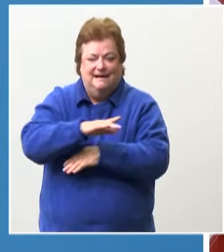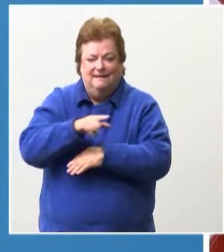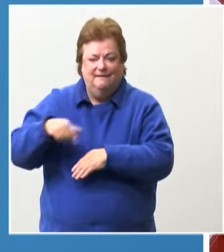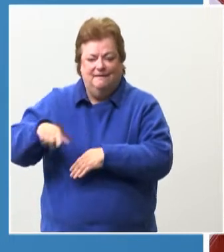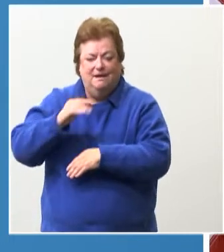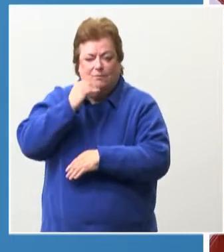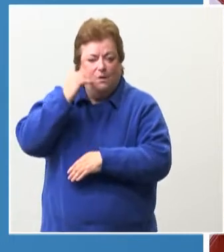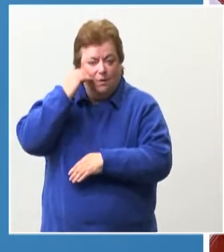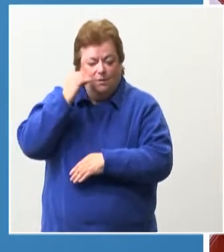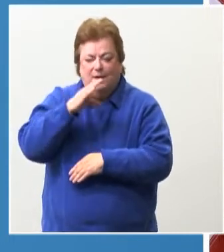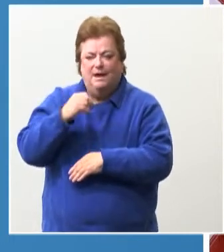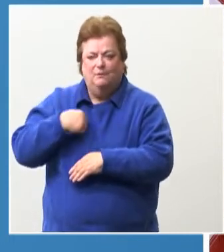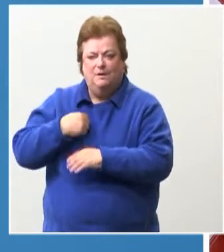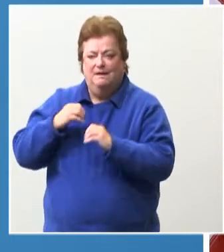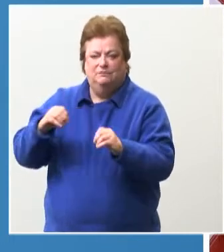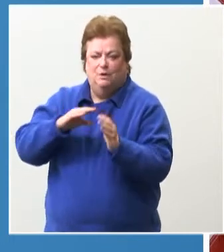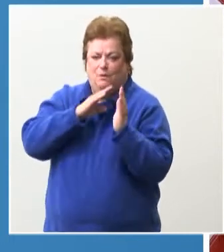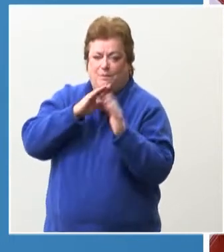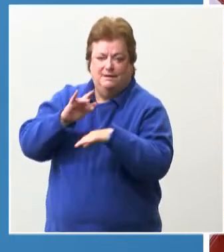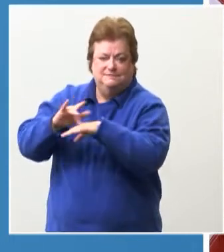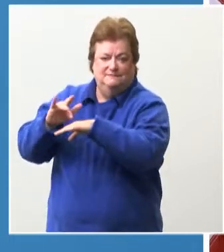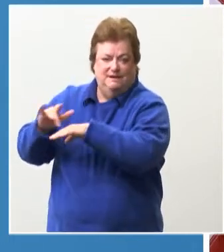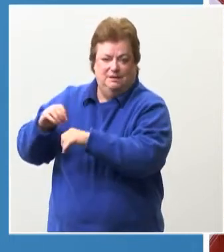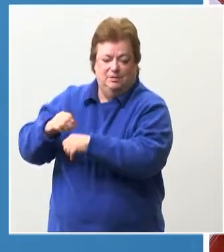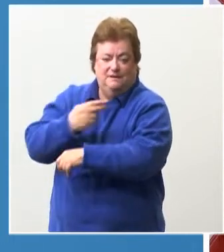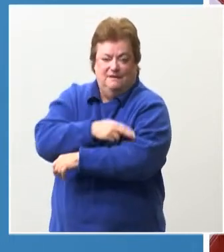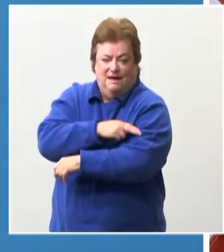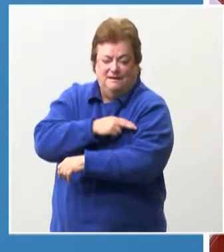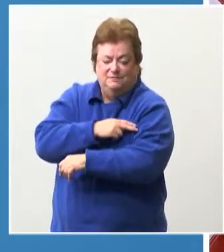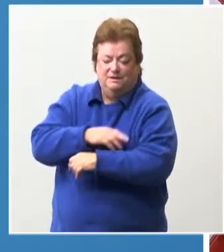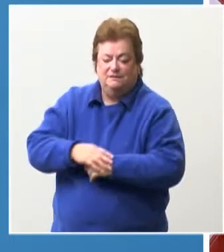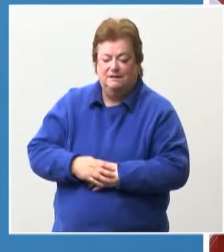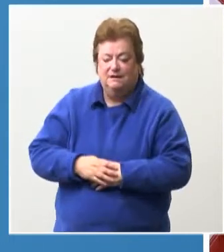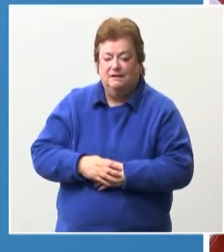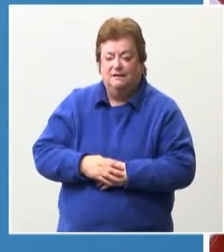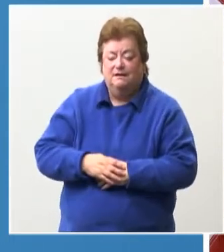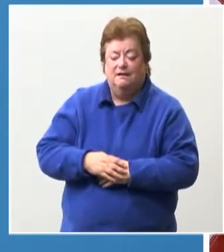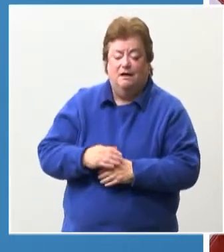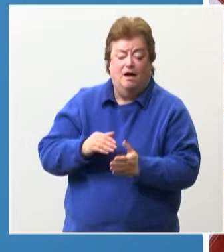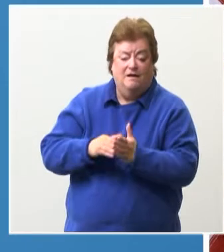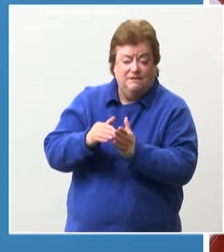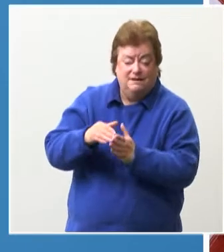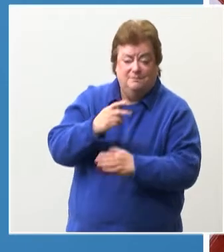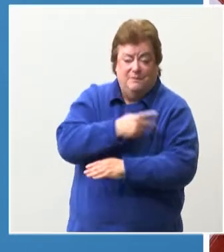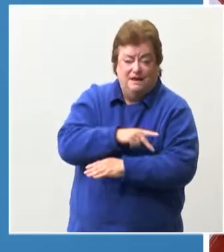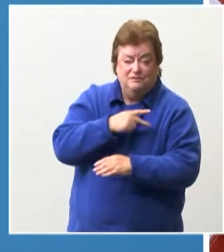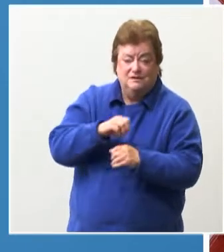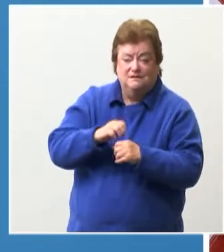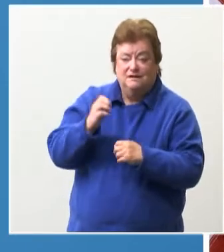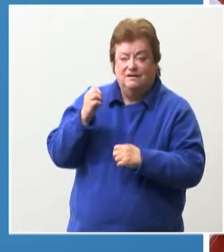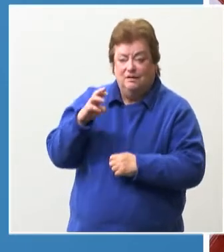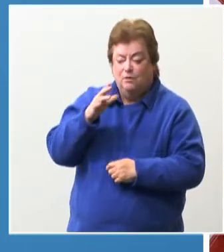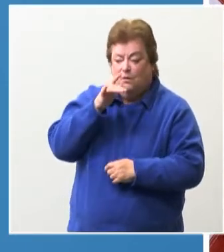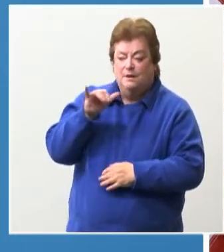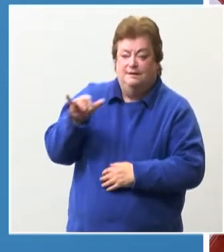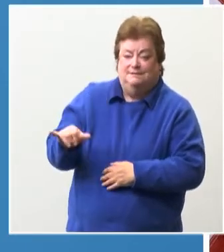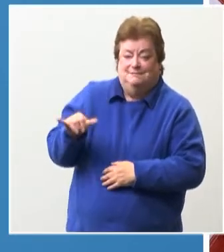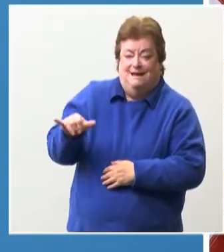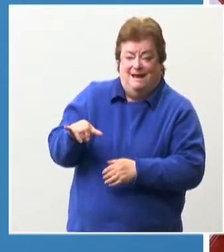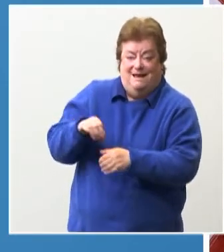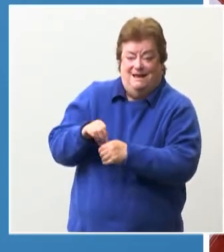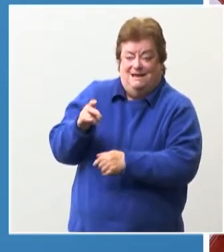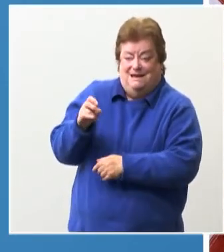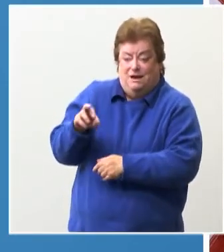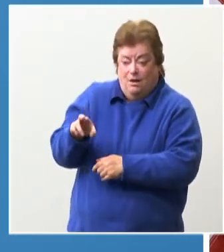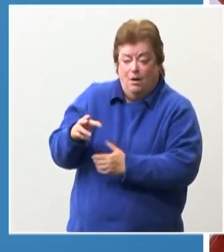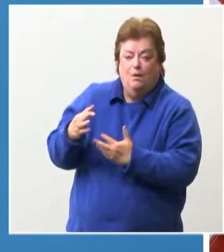no beds available in the hospital. In fact, patients are often in the ER multiple days waiting for a